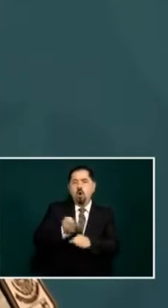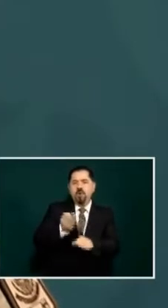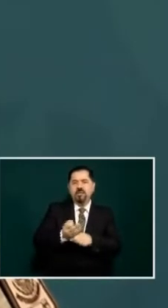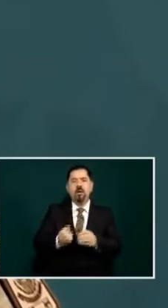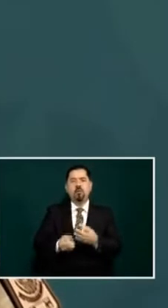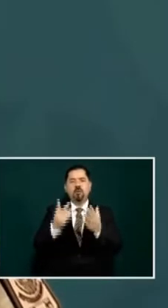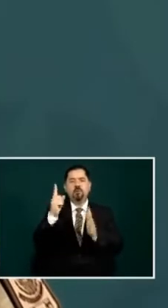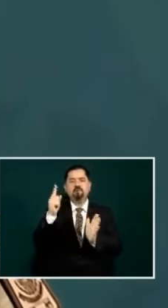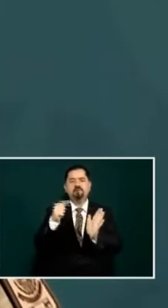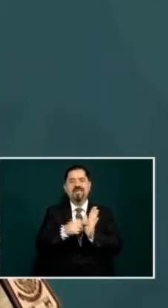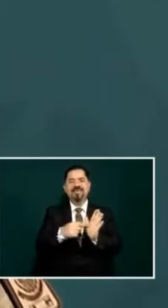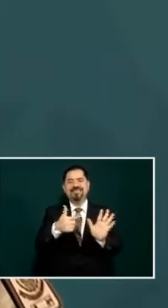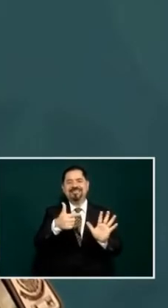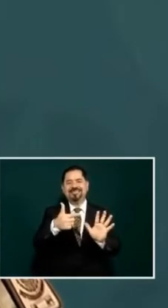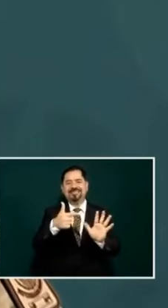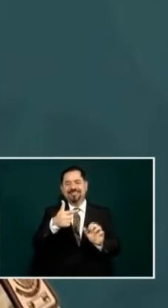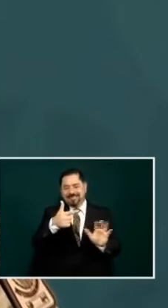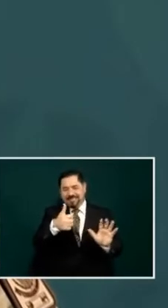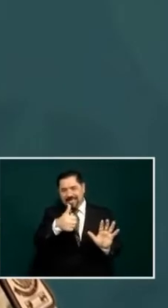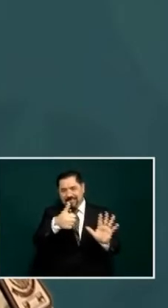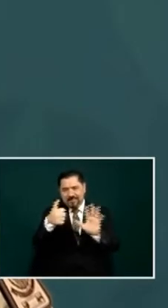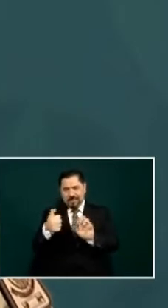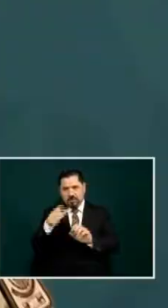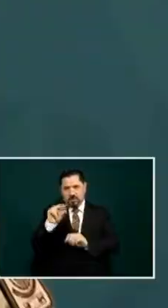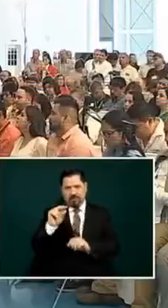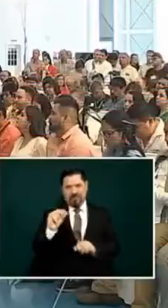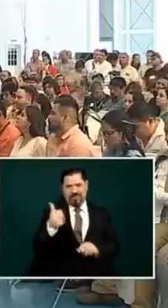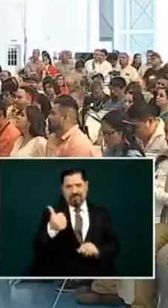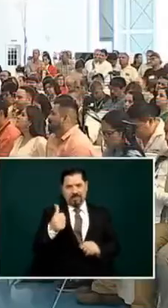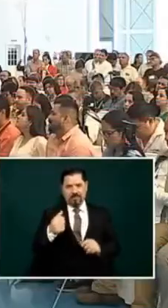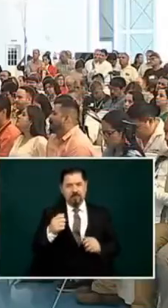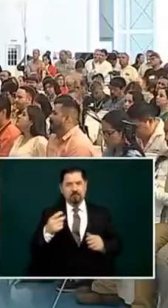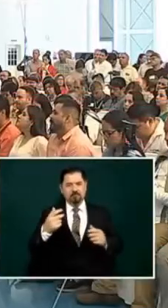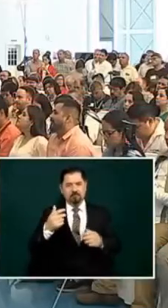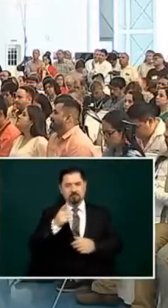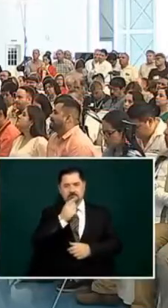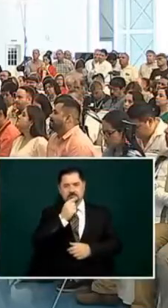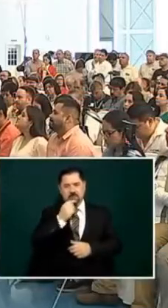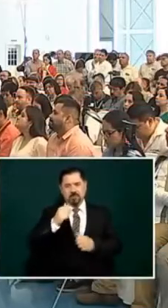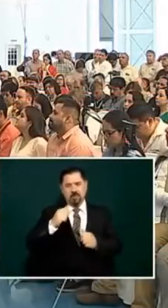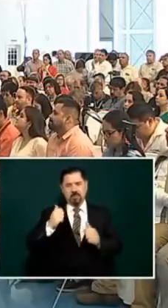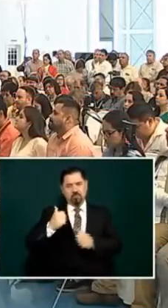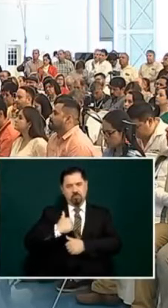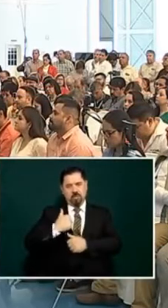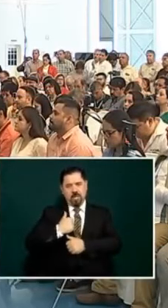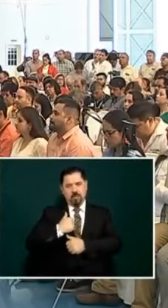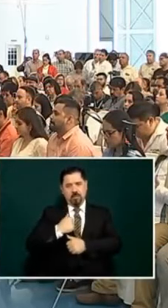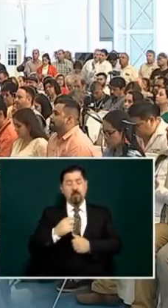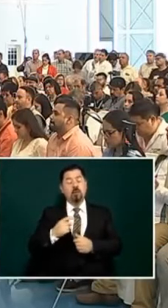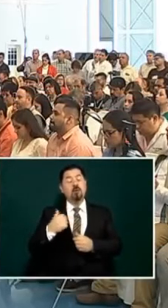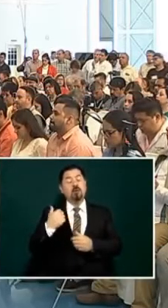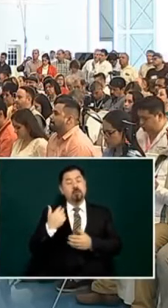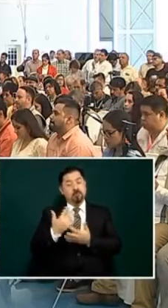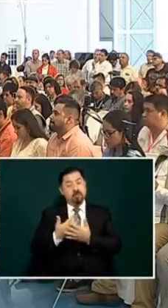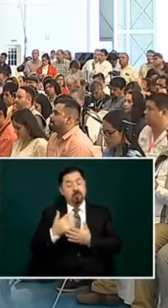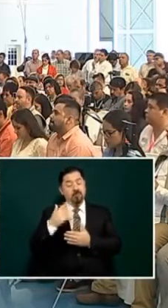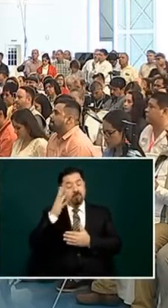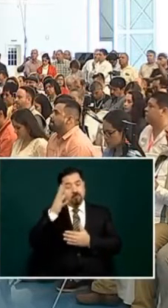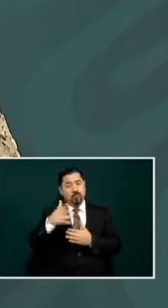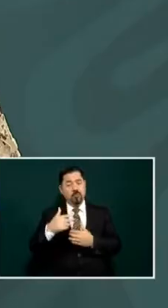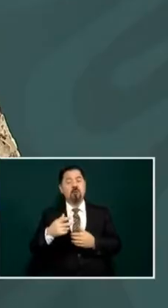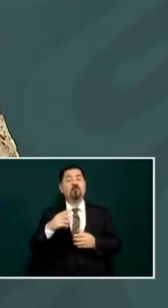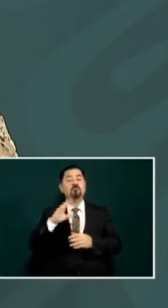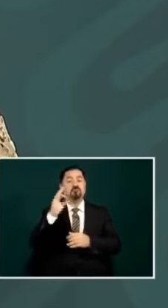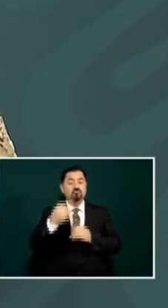they have a hundred and eighty six units that are working there and we expect 1,800